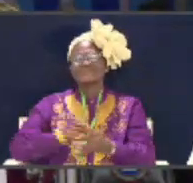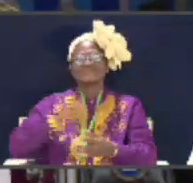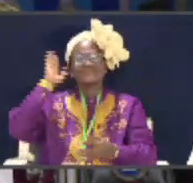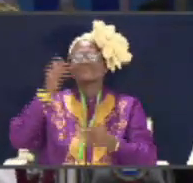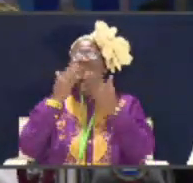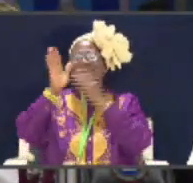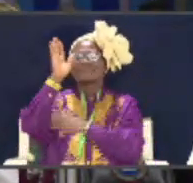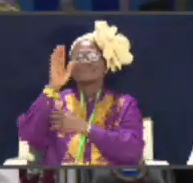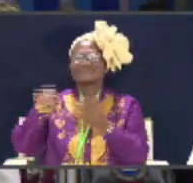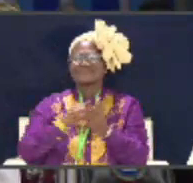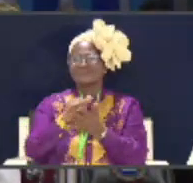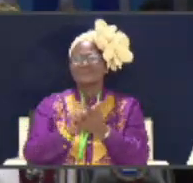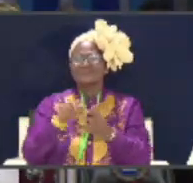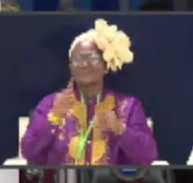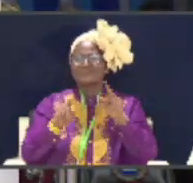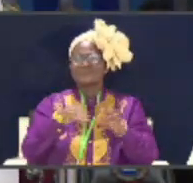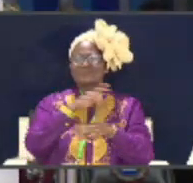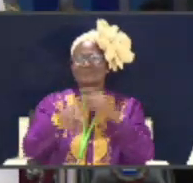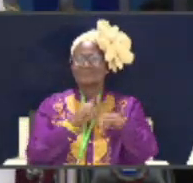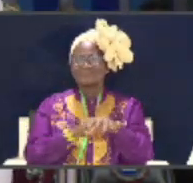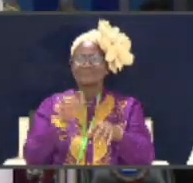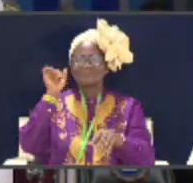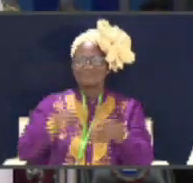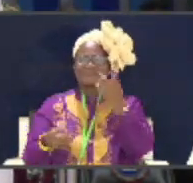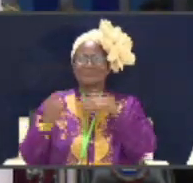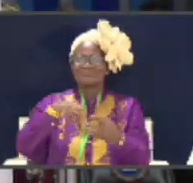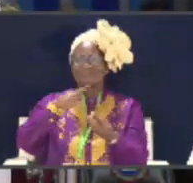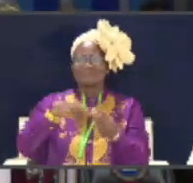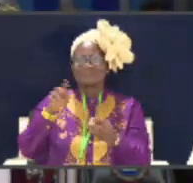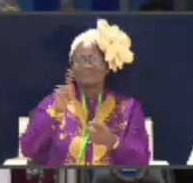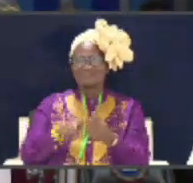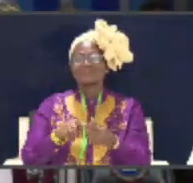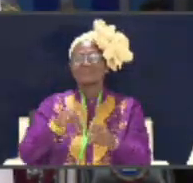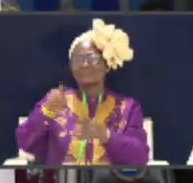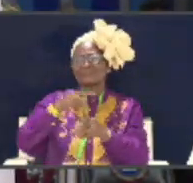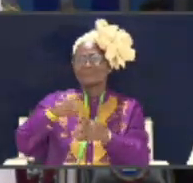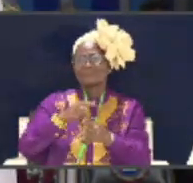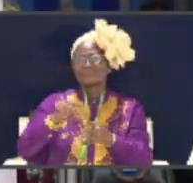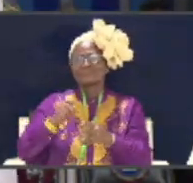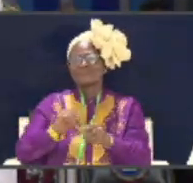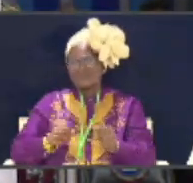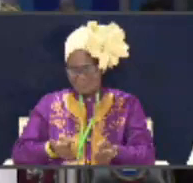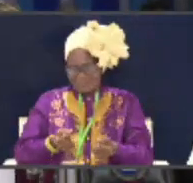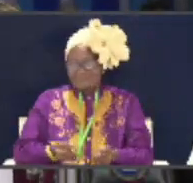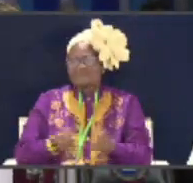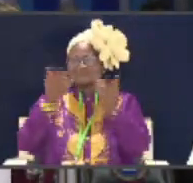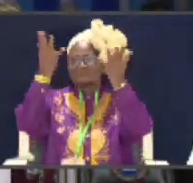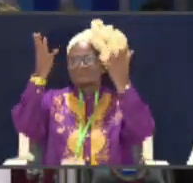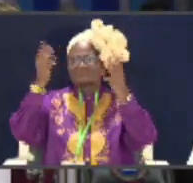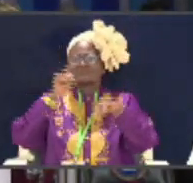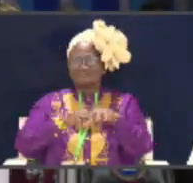time, they come round to practice, they sacrifice